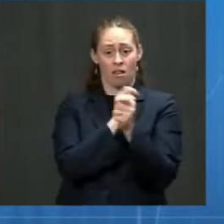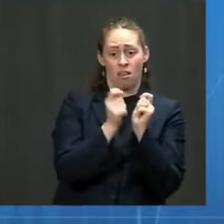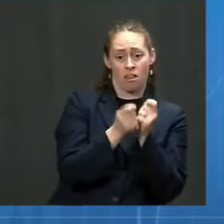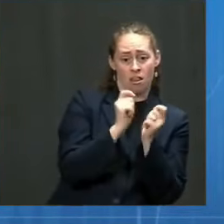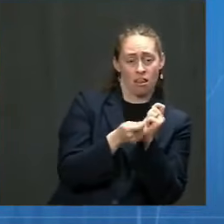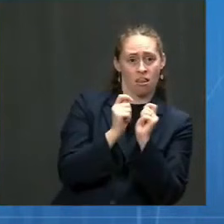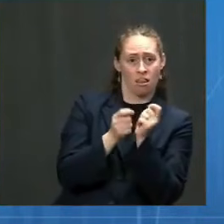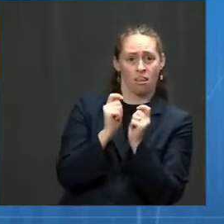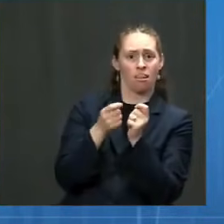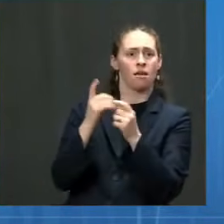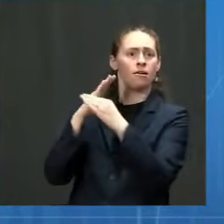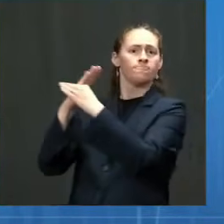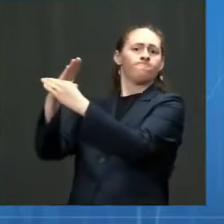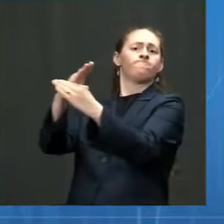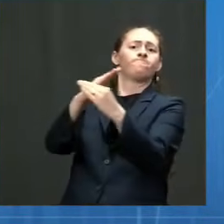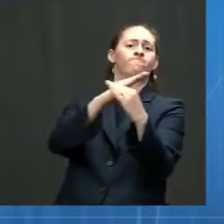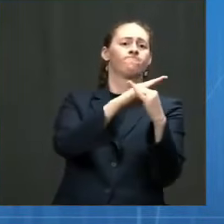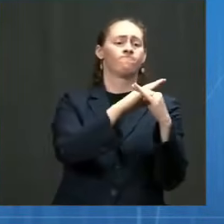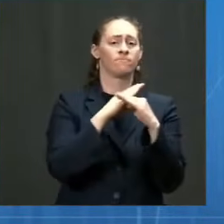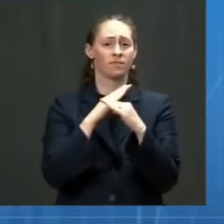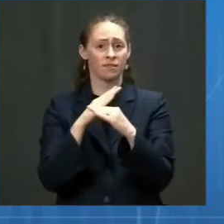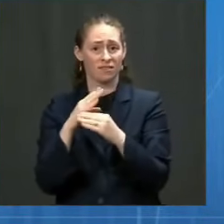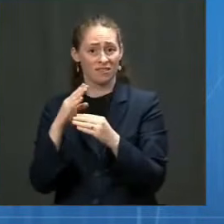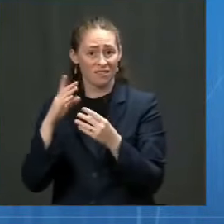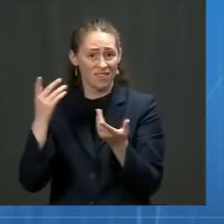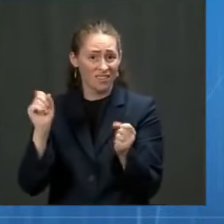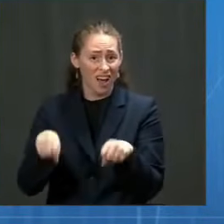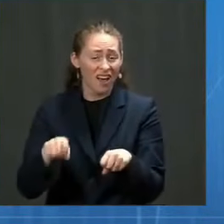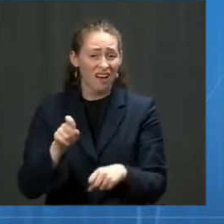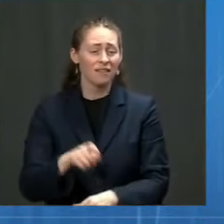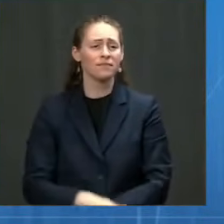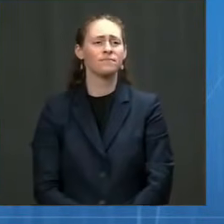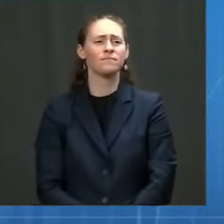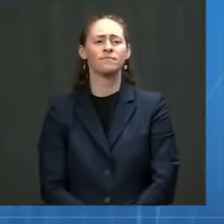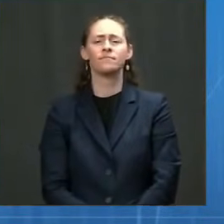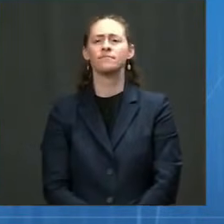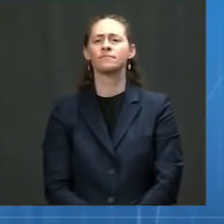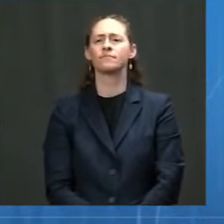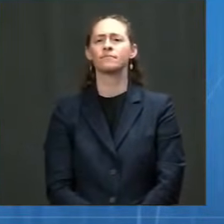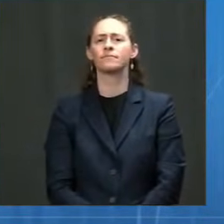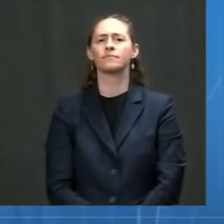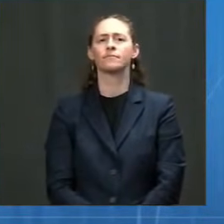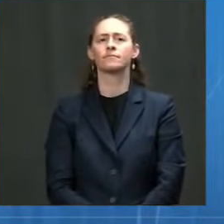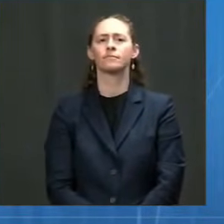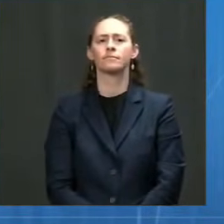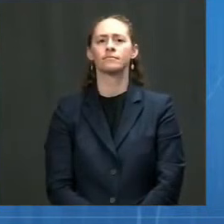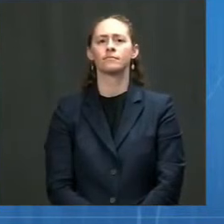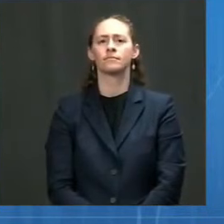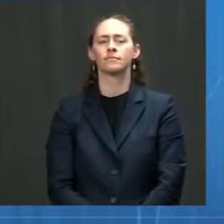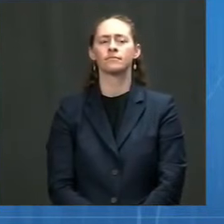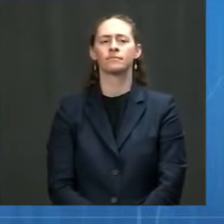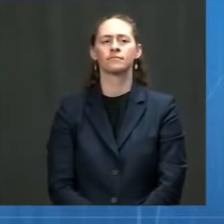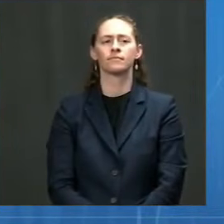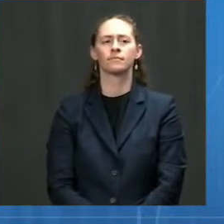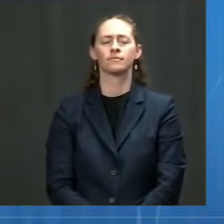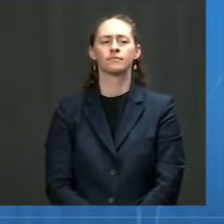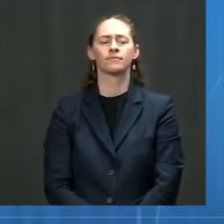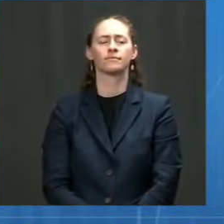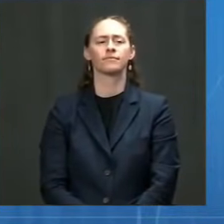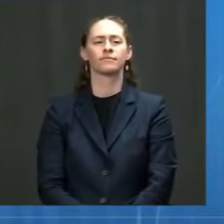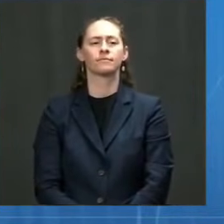protection? Why don't we start with you, Dr. Fauci, and then Dr. Walensky, if you have anything to add. Yes, there is